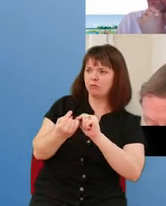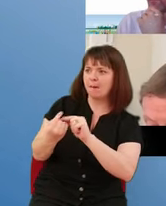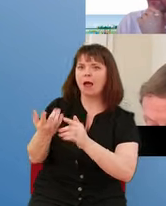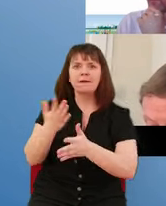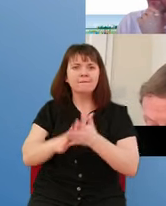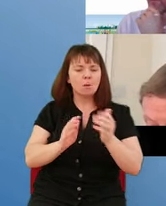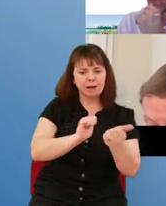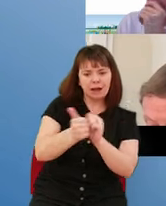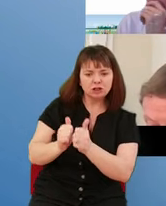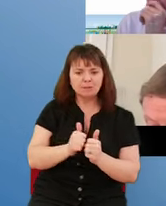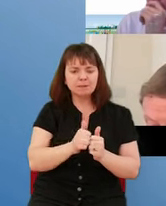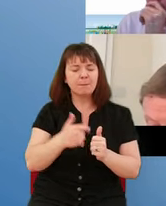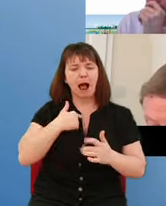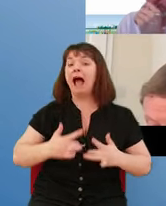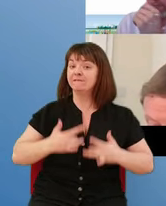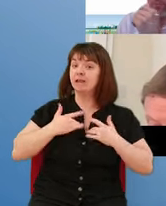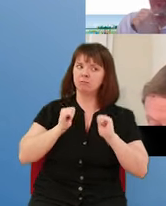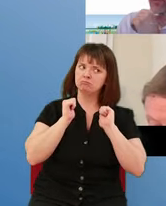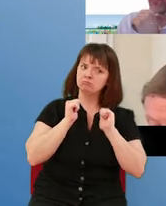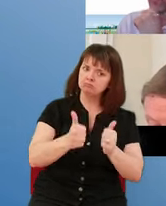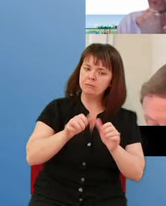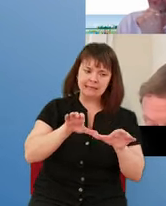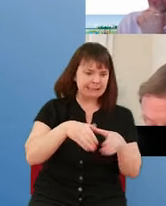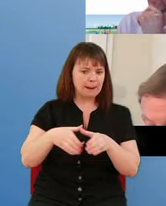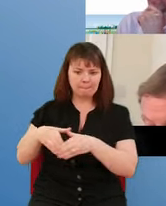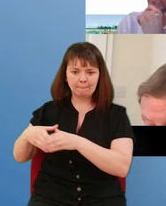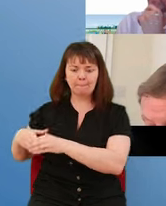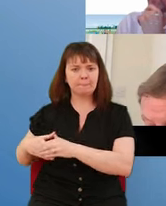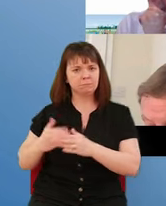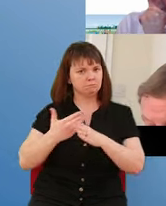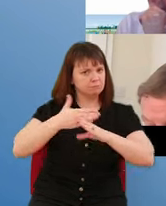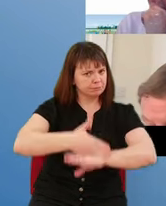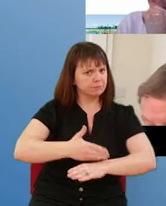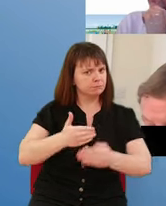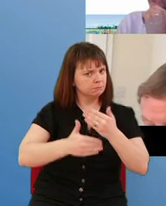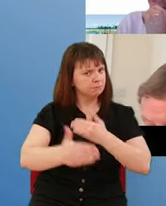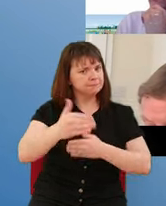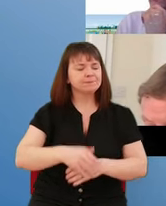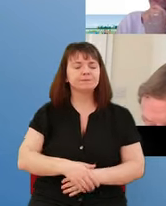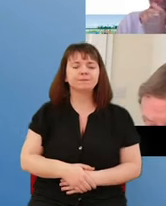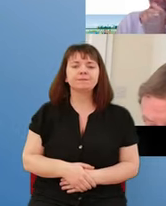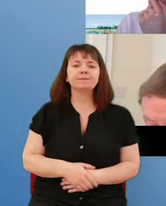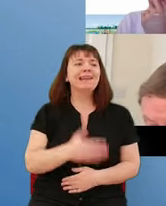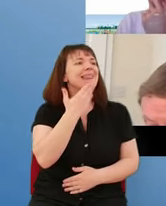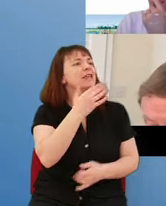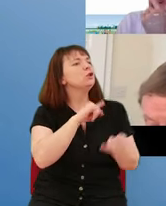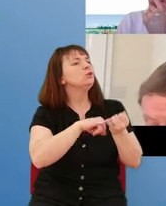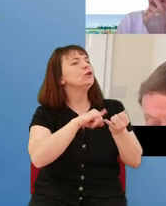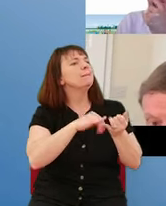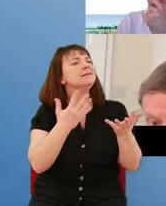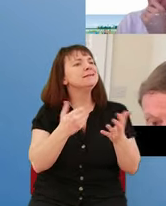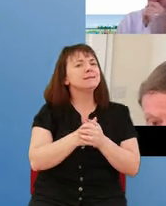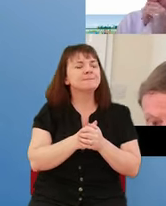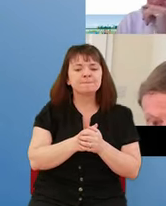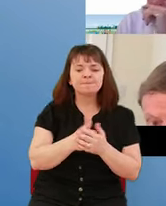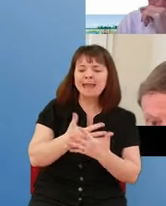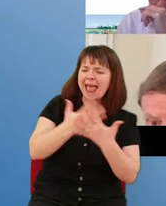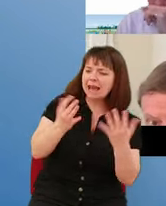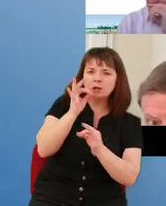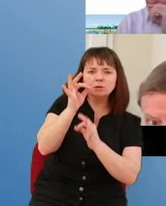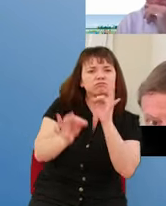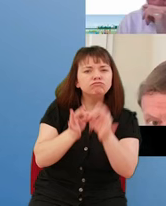you, Shepherd. Are there any questions for Shepherd? Tracy. Thank you, Shepherd. It is great to see the process, and certainly